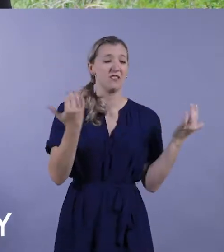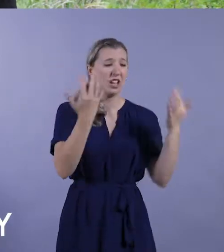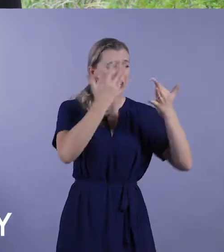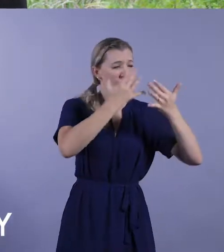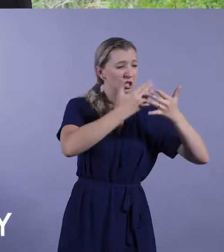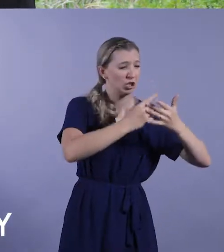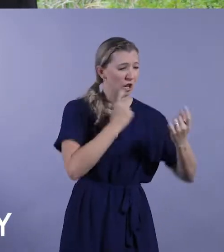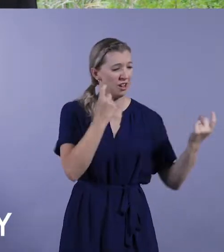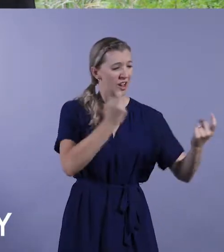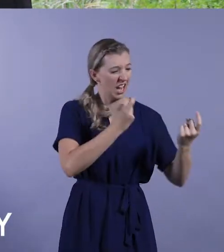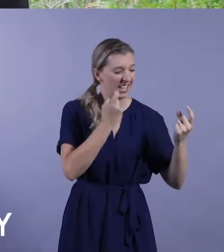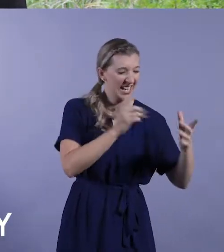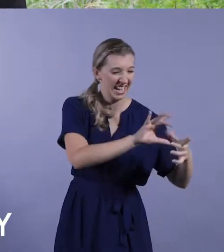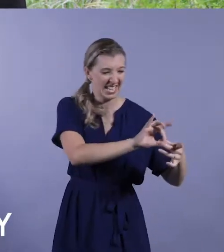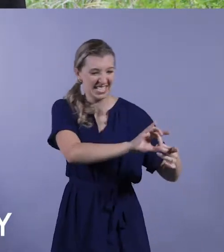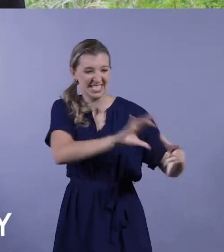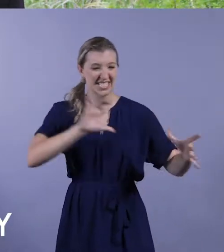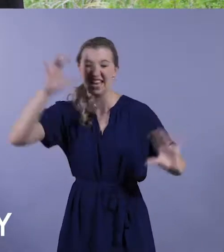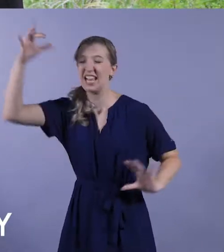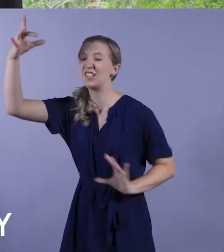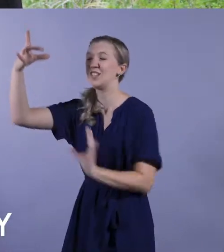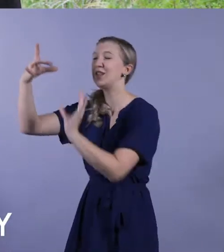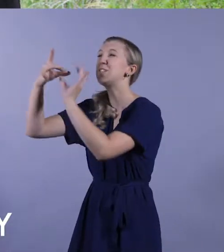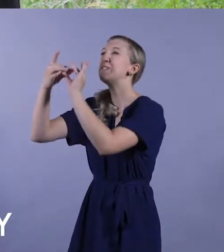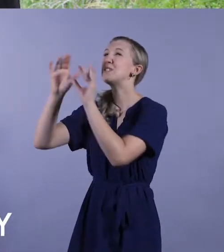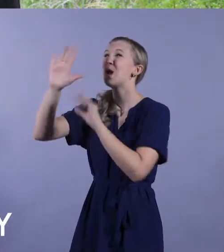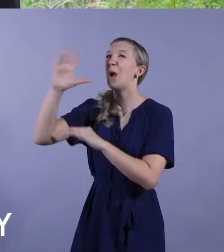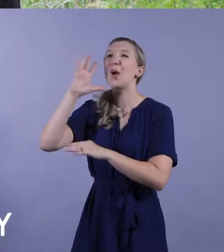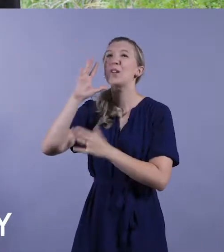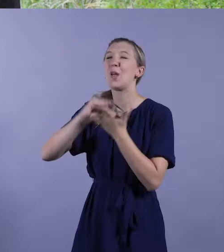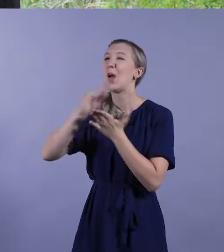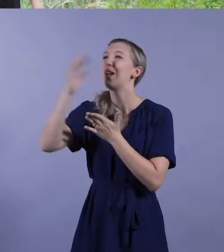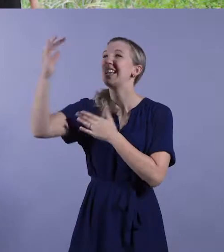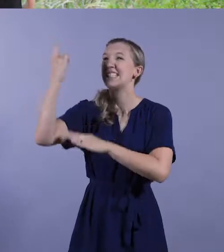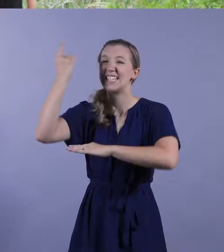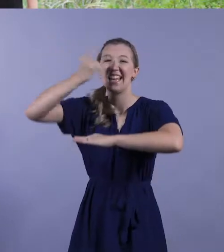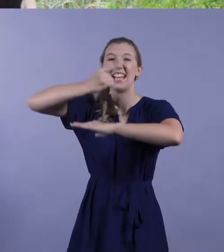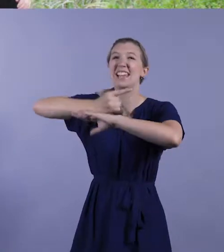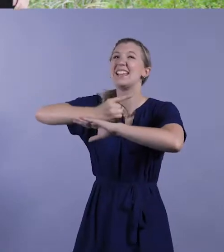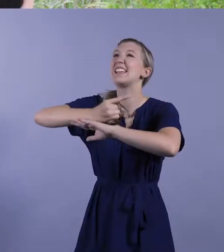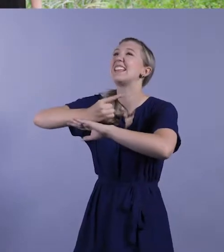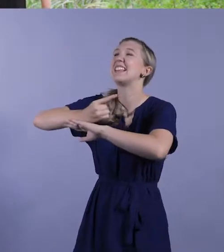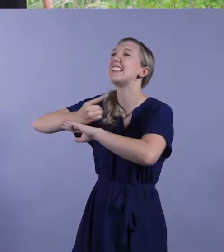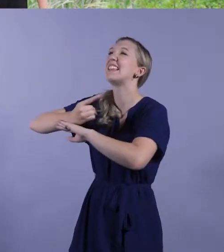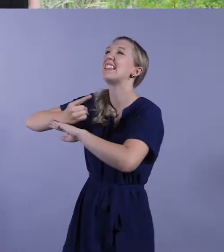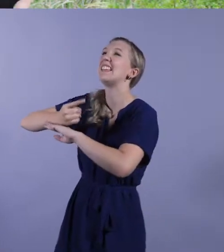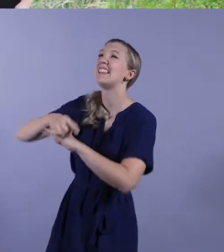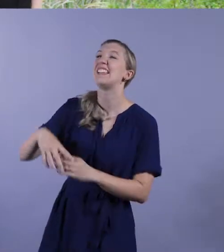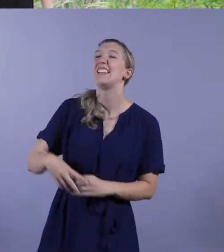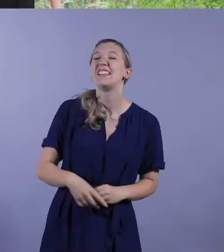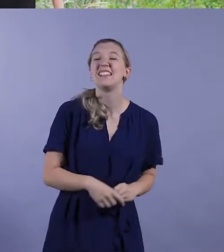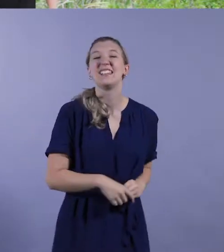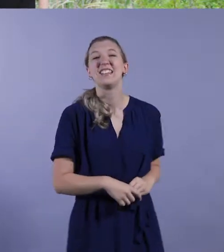grave, out of the darkness, into your glorious day.